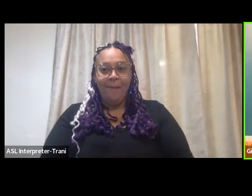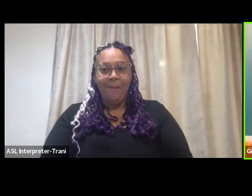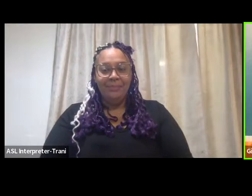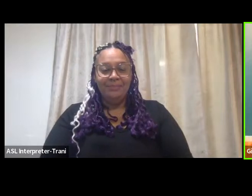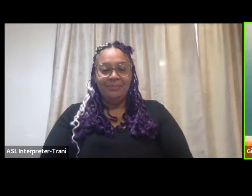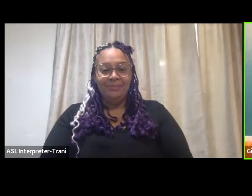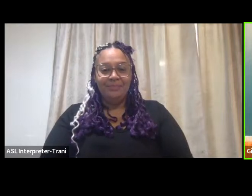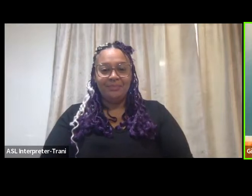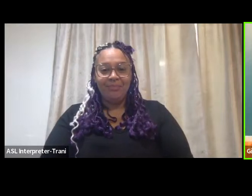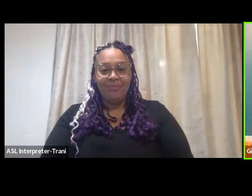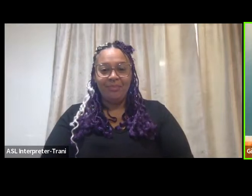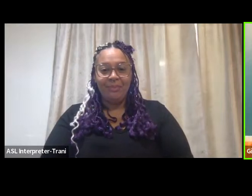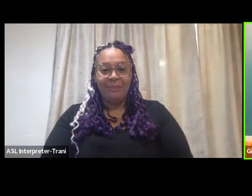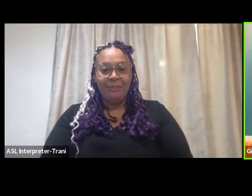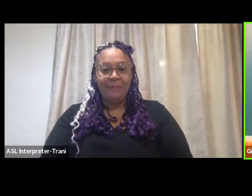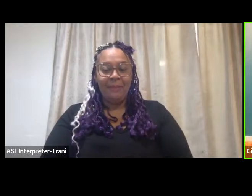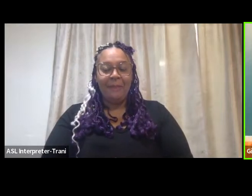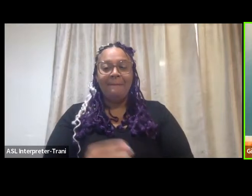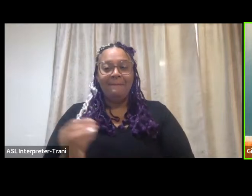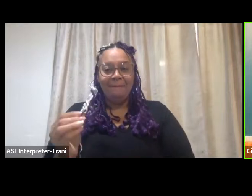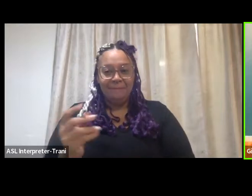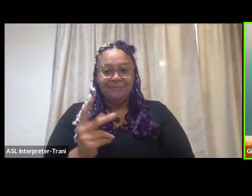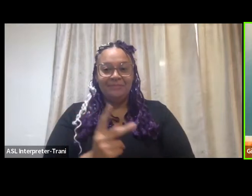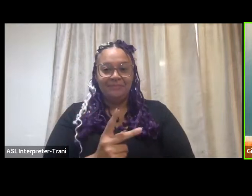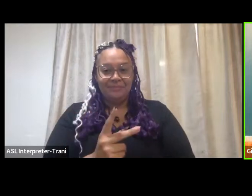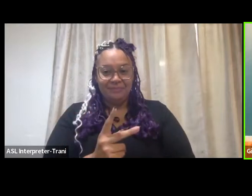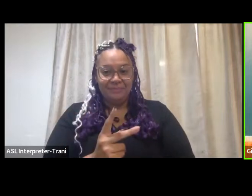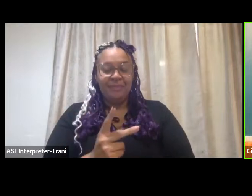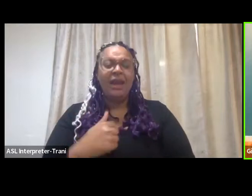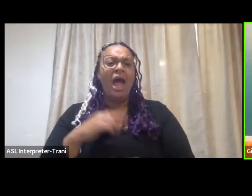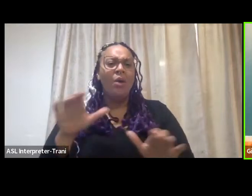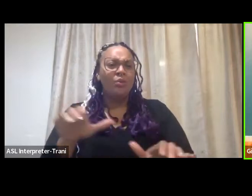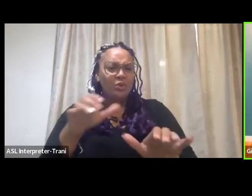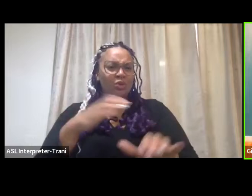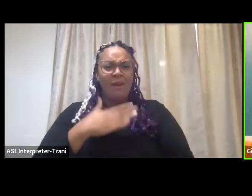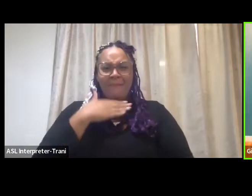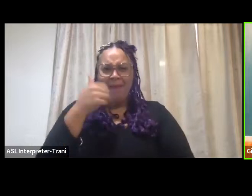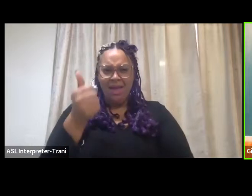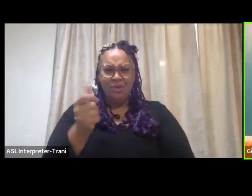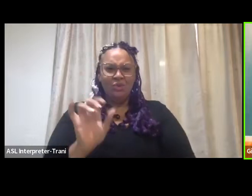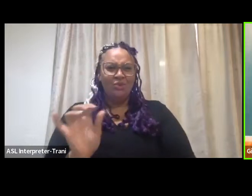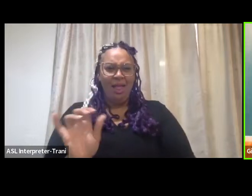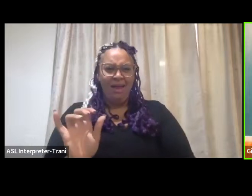was Queer tarot. And I will do my best to like.